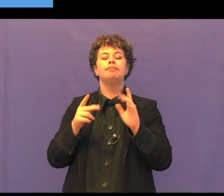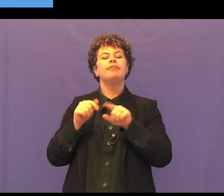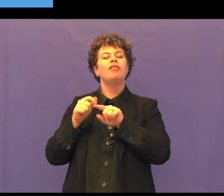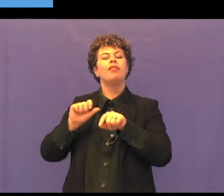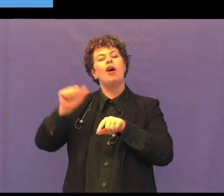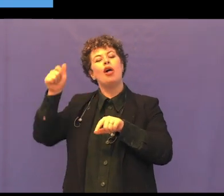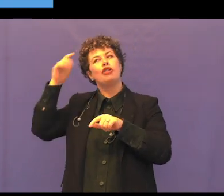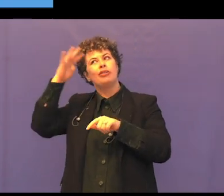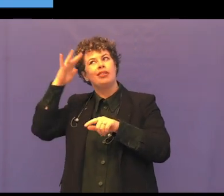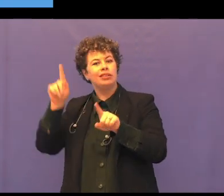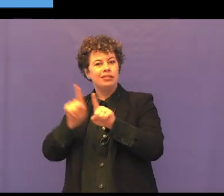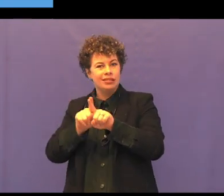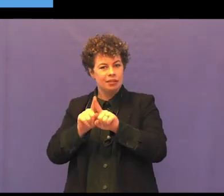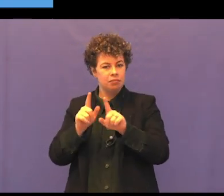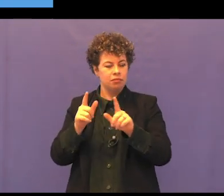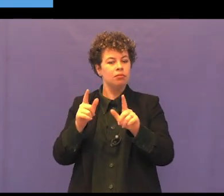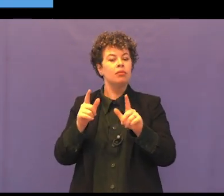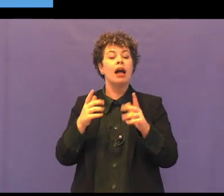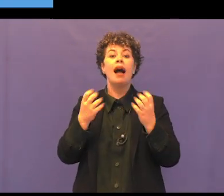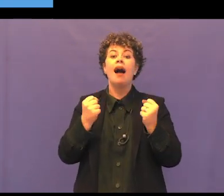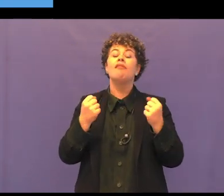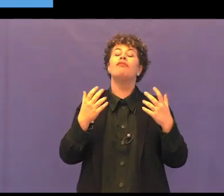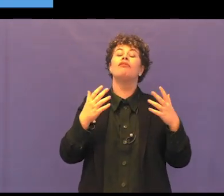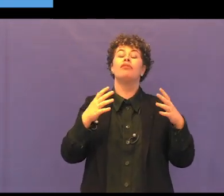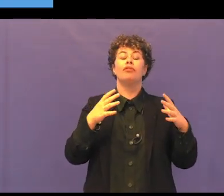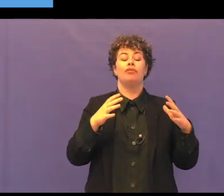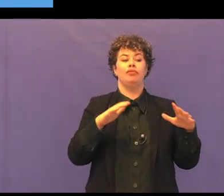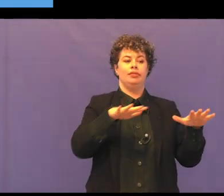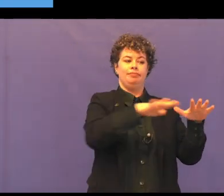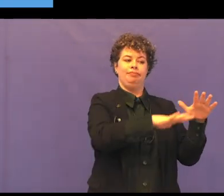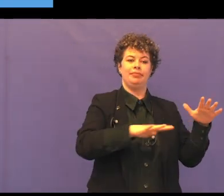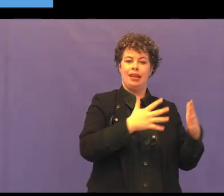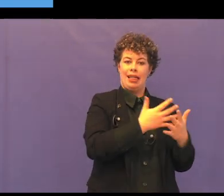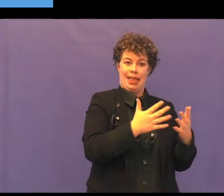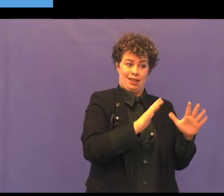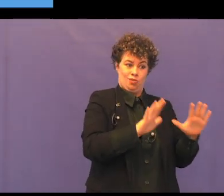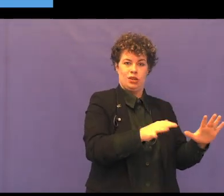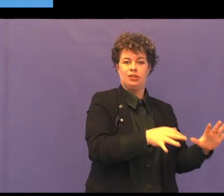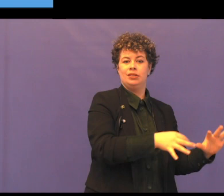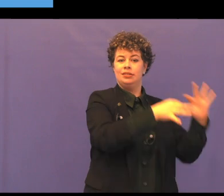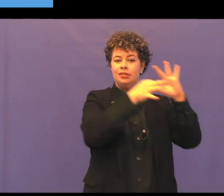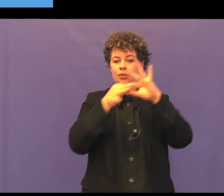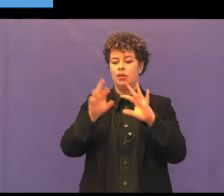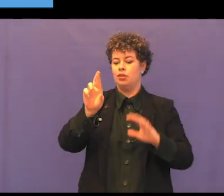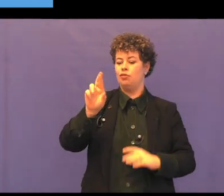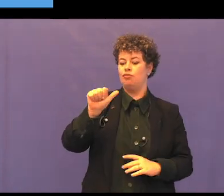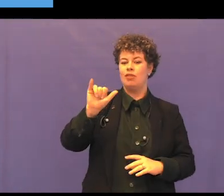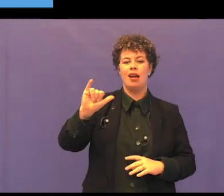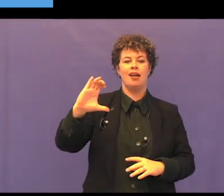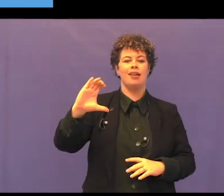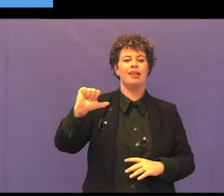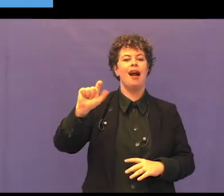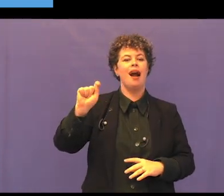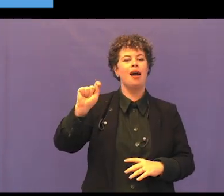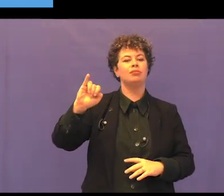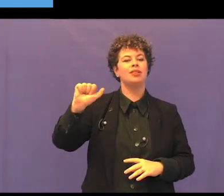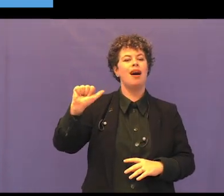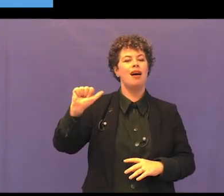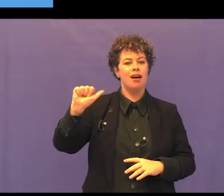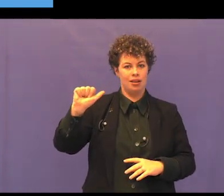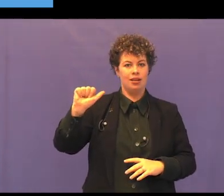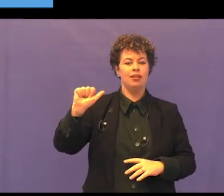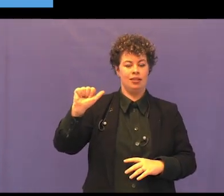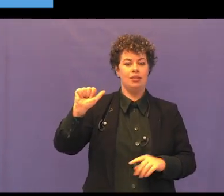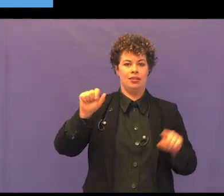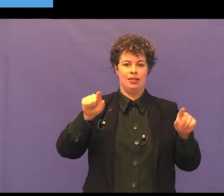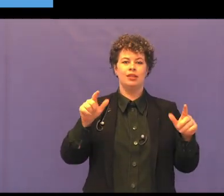with Ray Captcha, and so those words that you type in to show that you